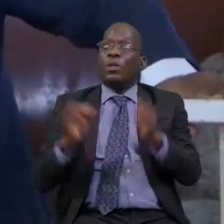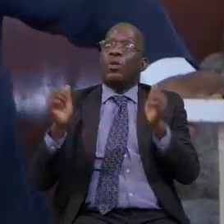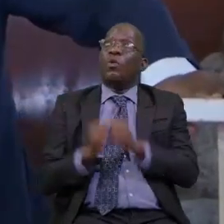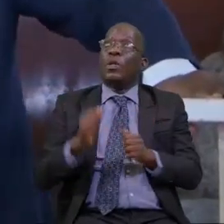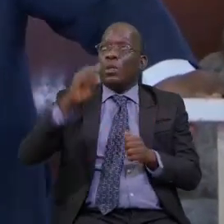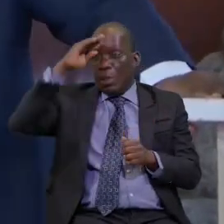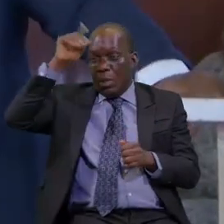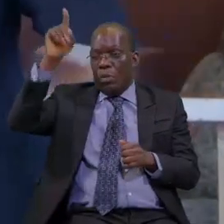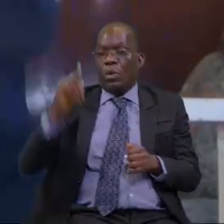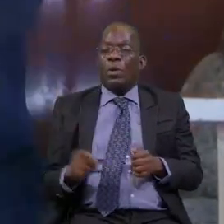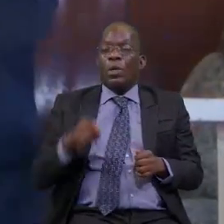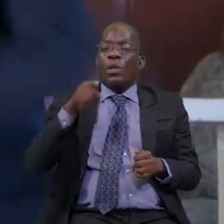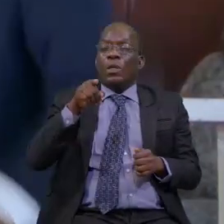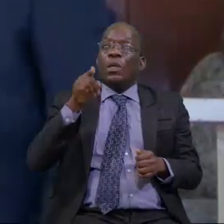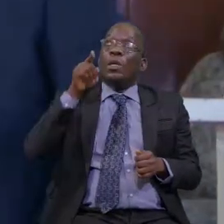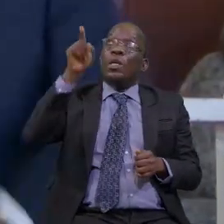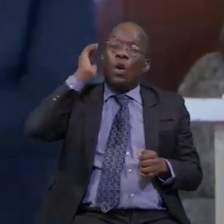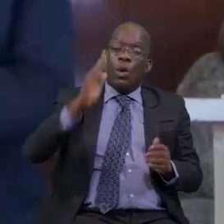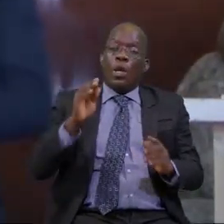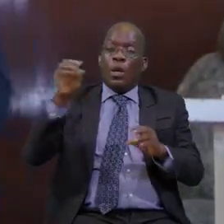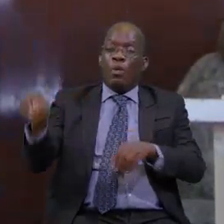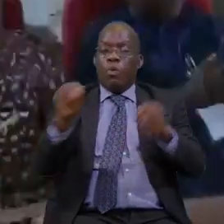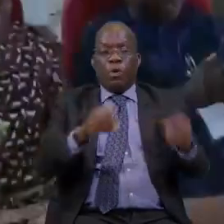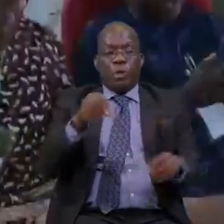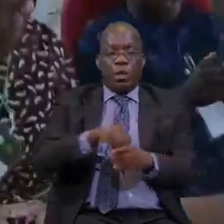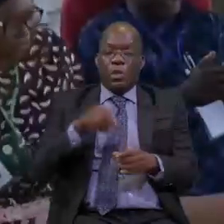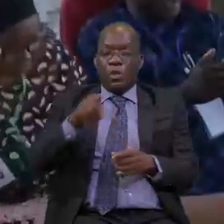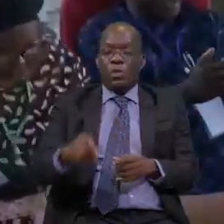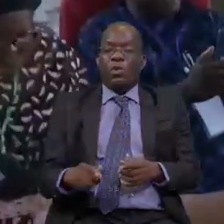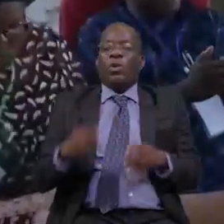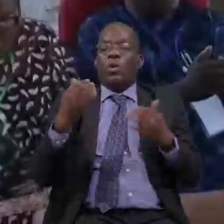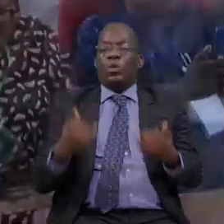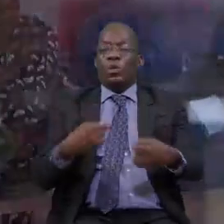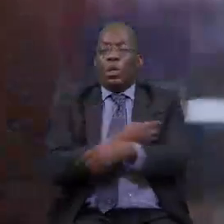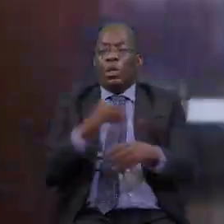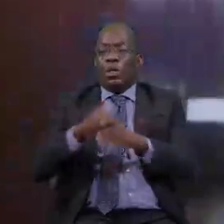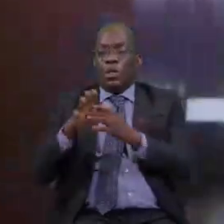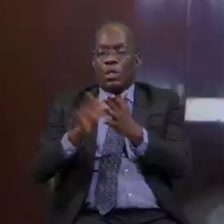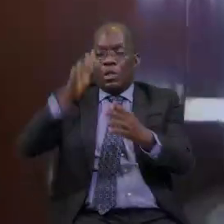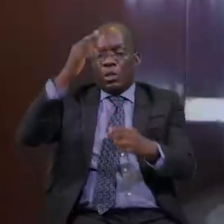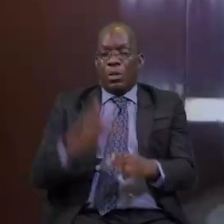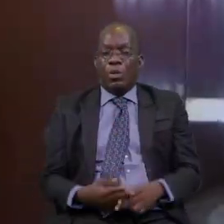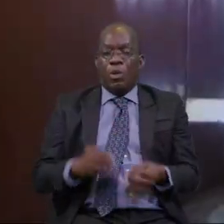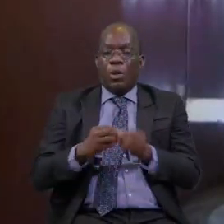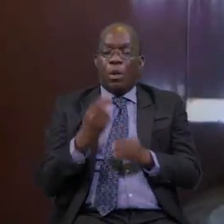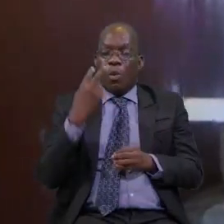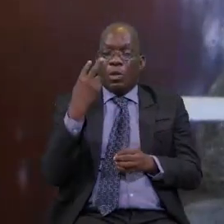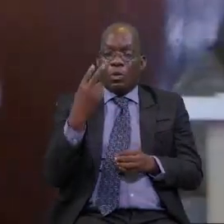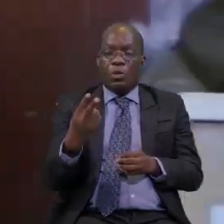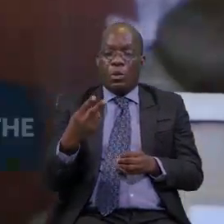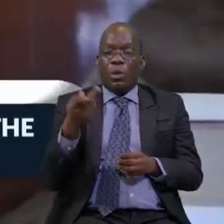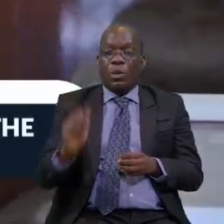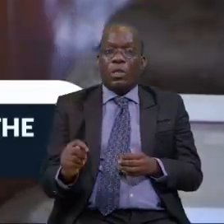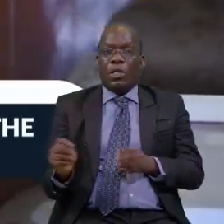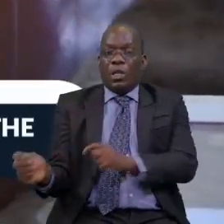he will put in you even today in Jesus' name. And number two is the transferable